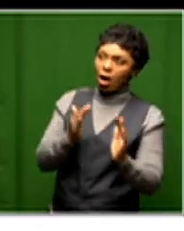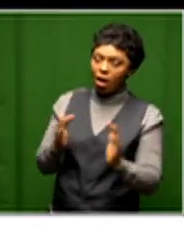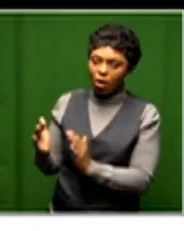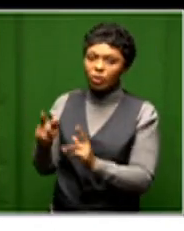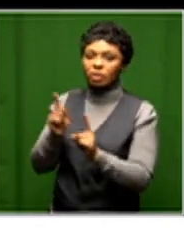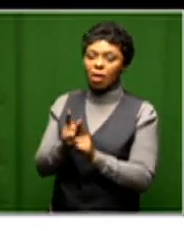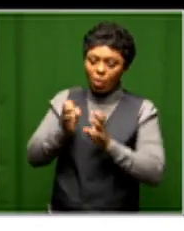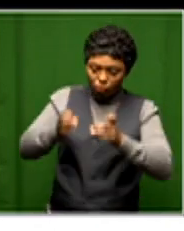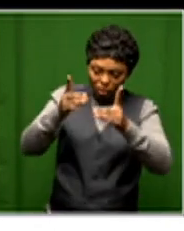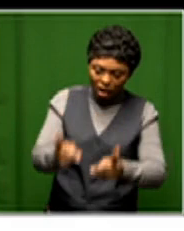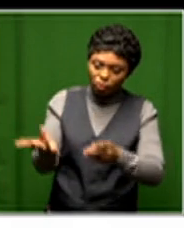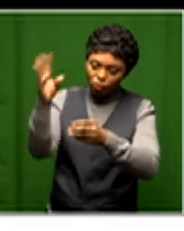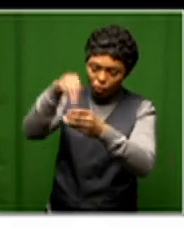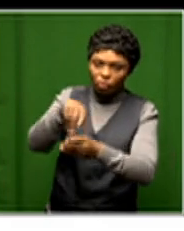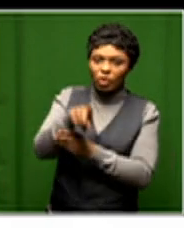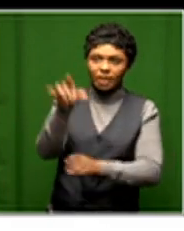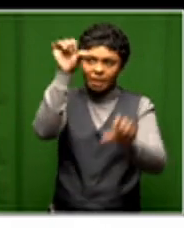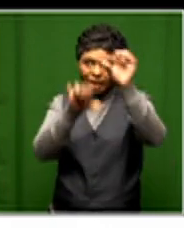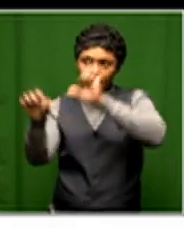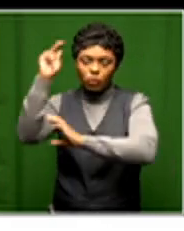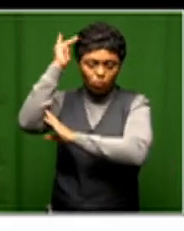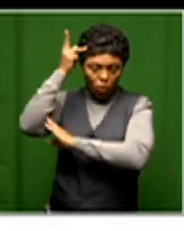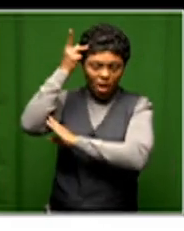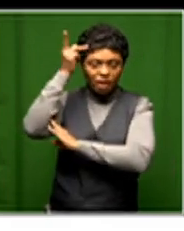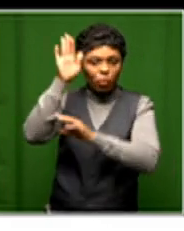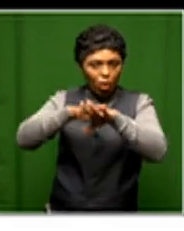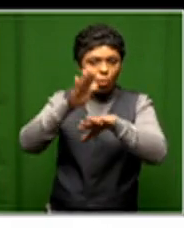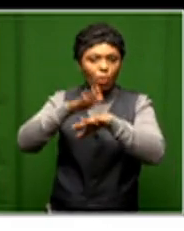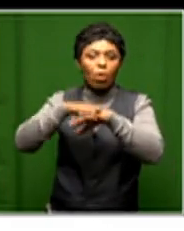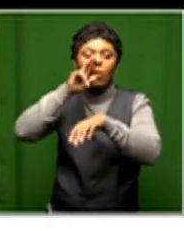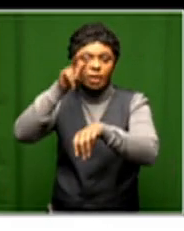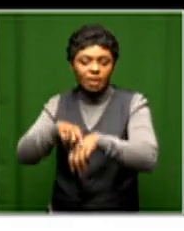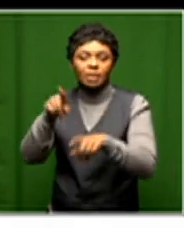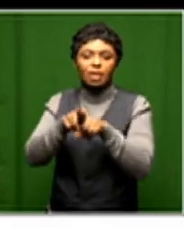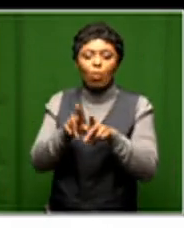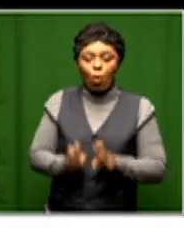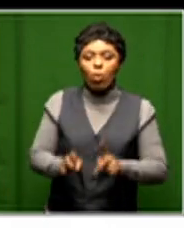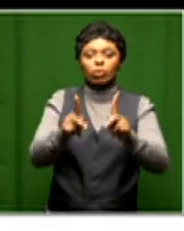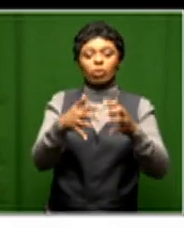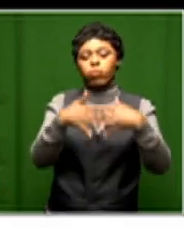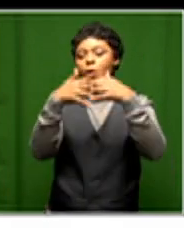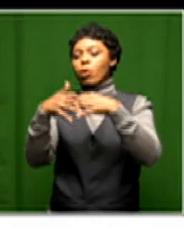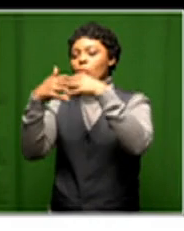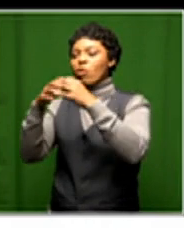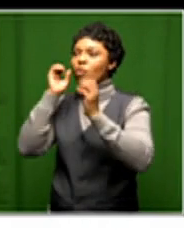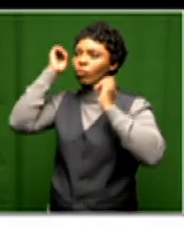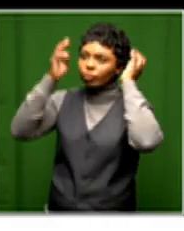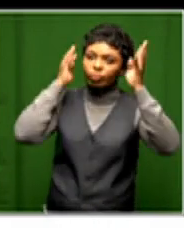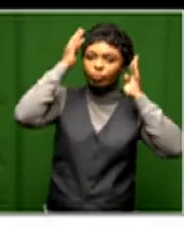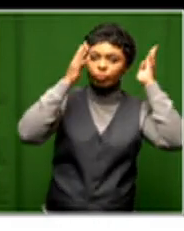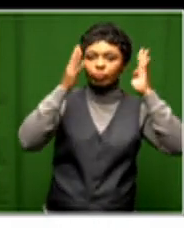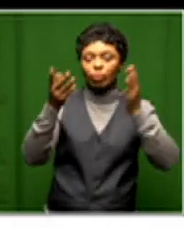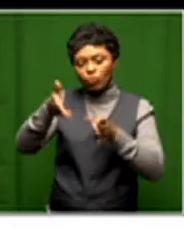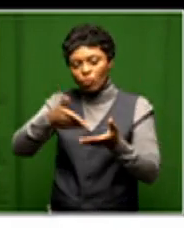education contributes in bringing scientific knowledge to more people and create new opportunities for innovations